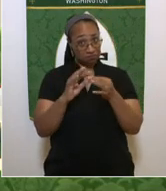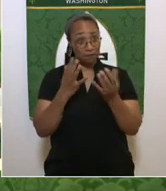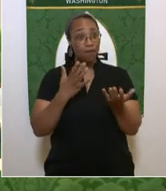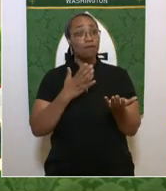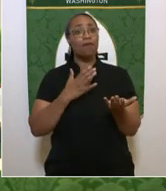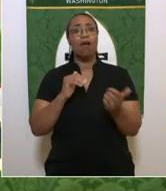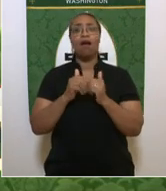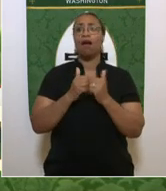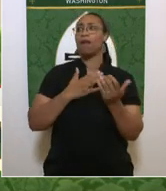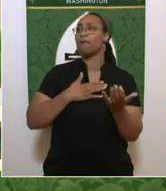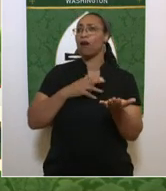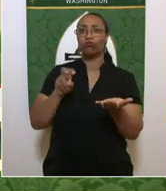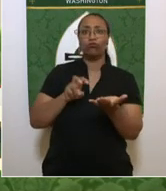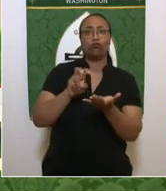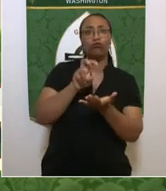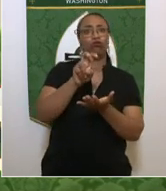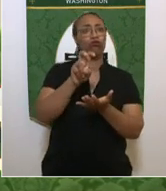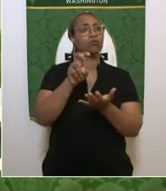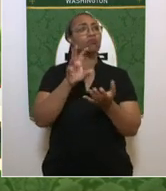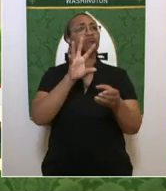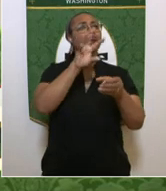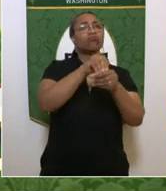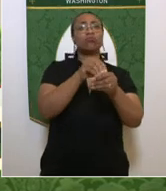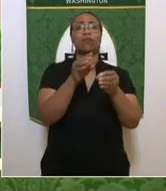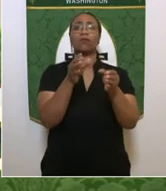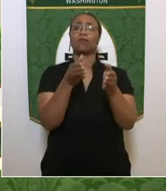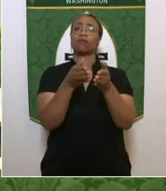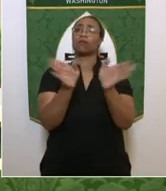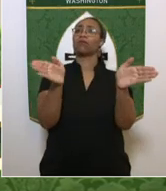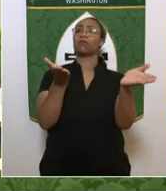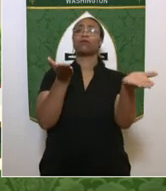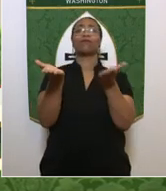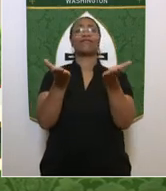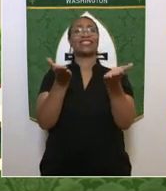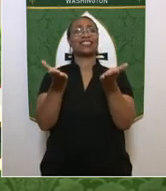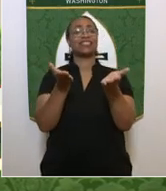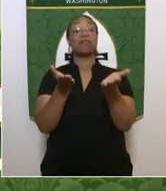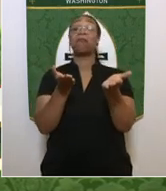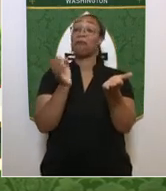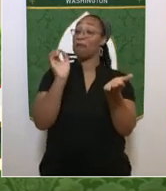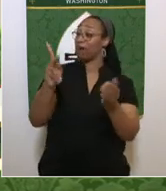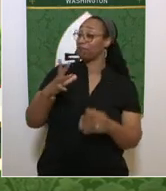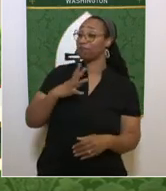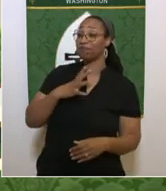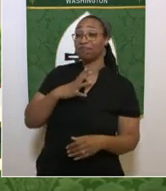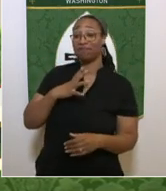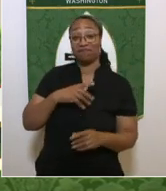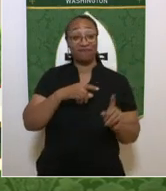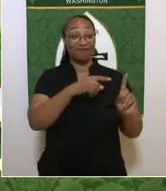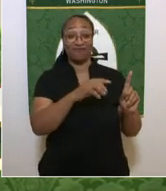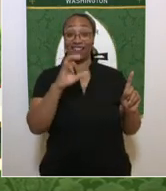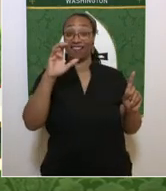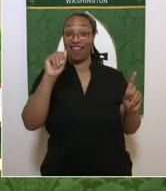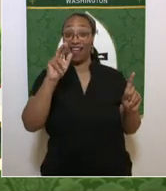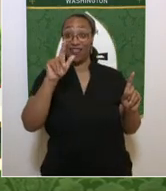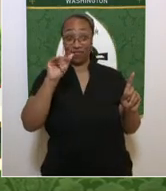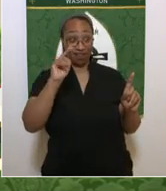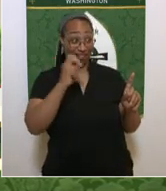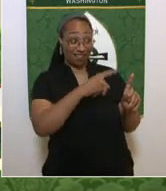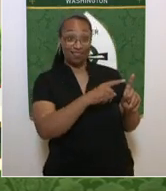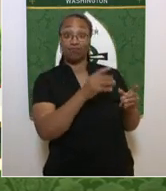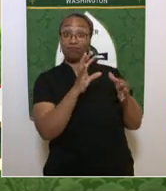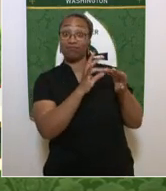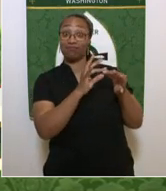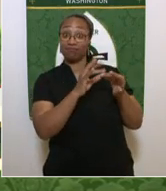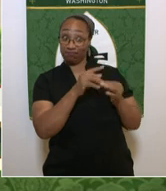servant. And Caroline was right about another fact. DC is my hometown. And what I say